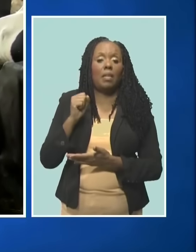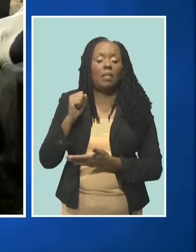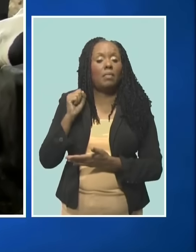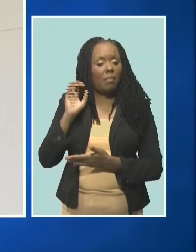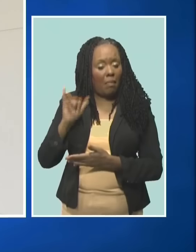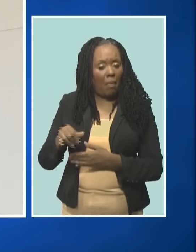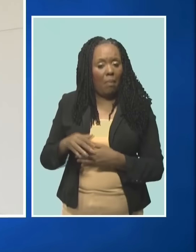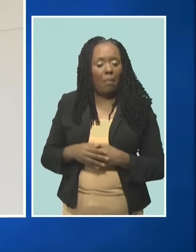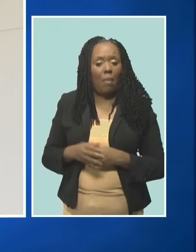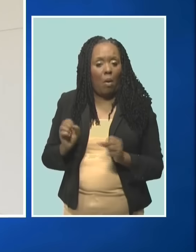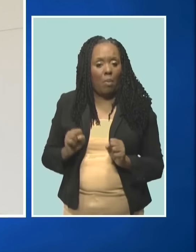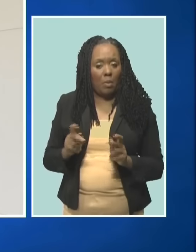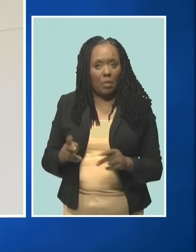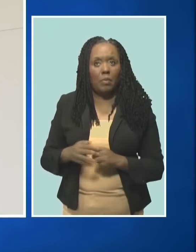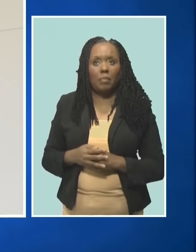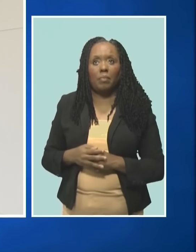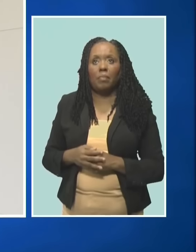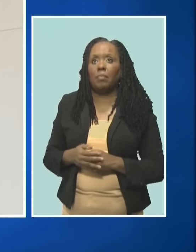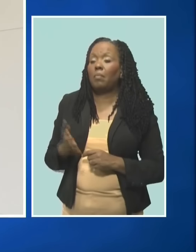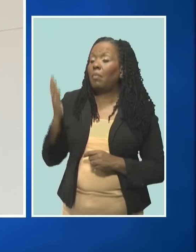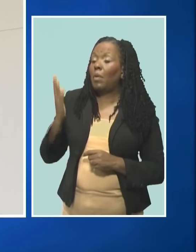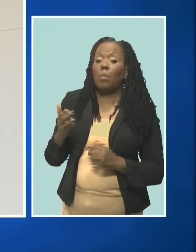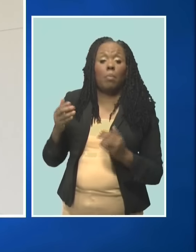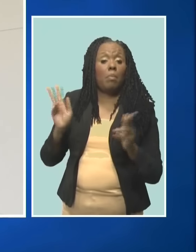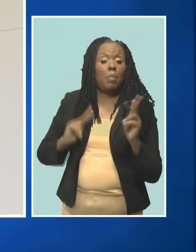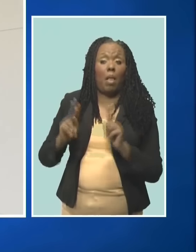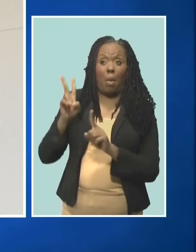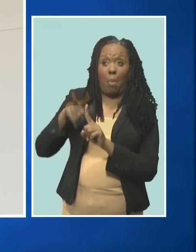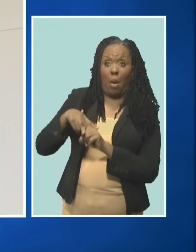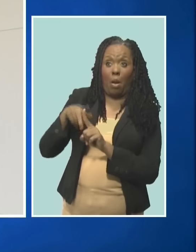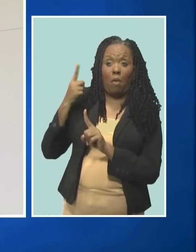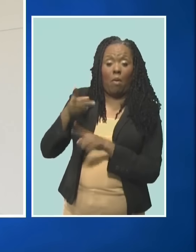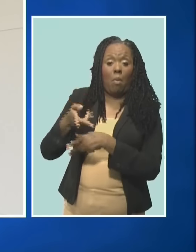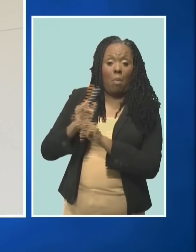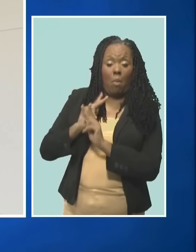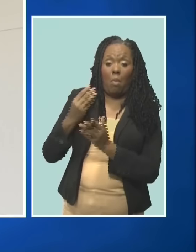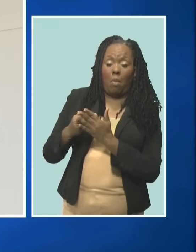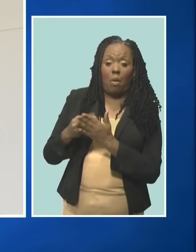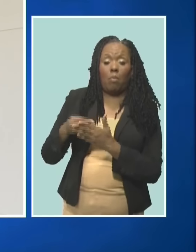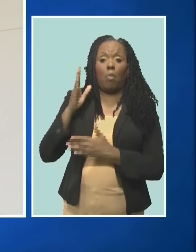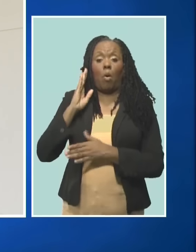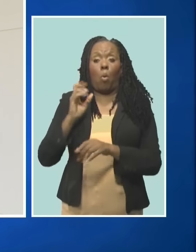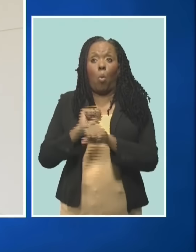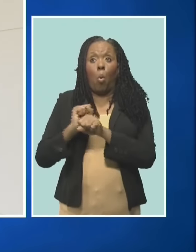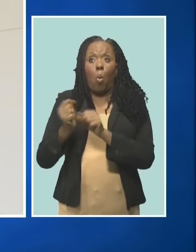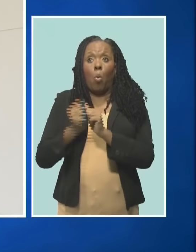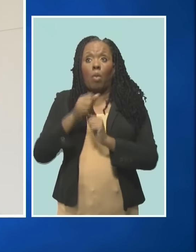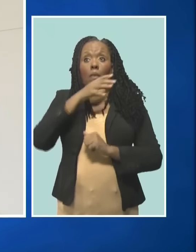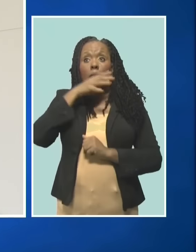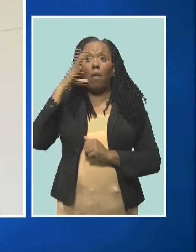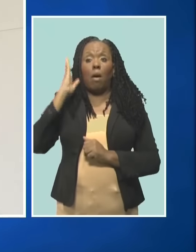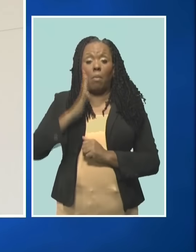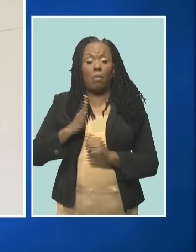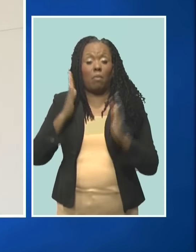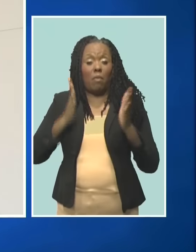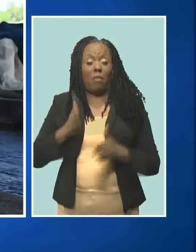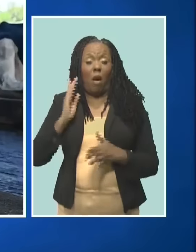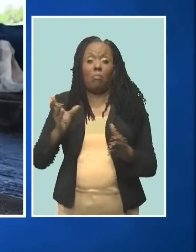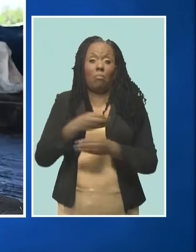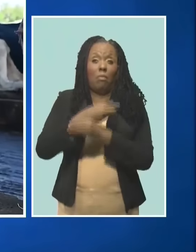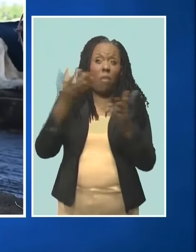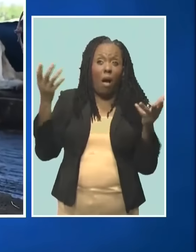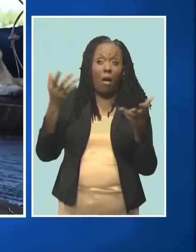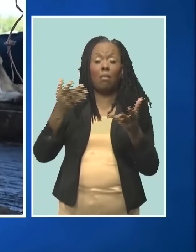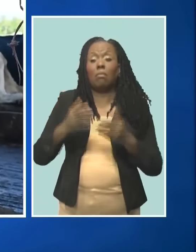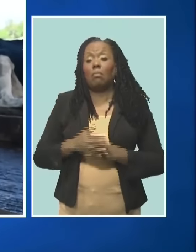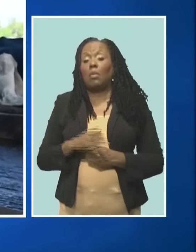incentive. We have these loans and we are looking through them, and we, of course, will work with the farmers to help them to provide that information that is required.